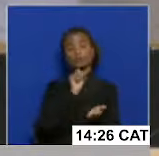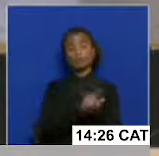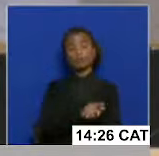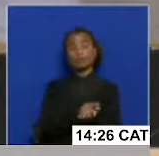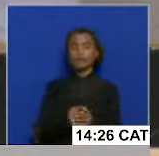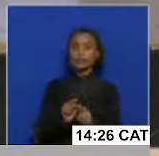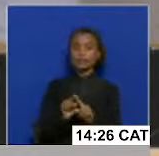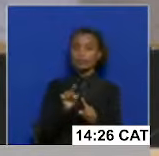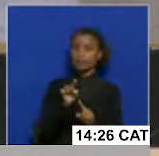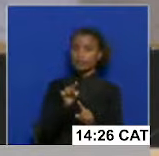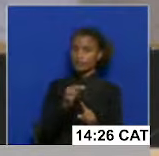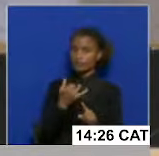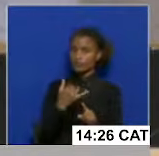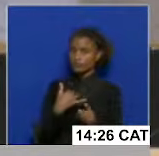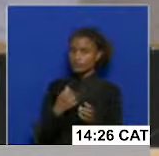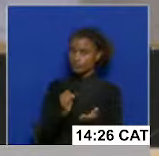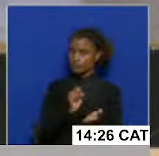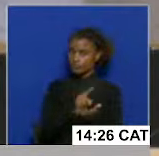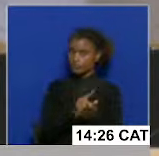not?